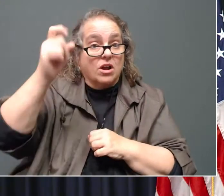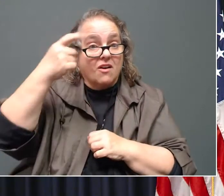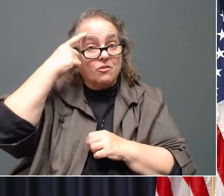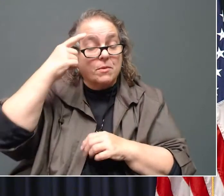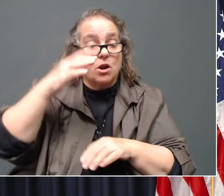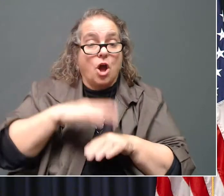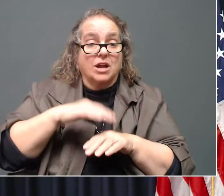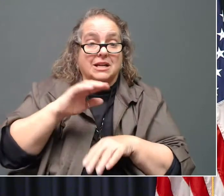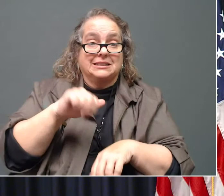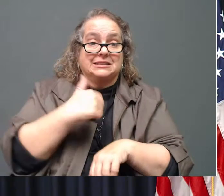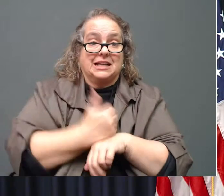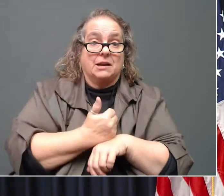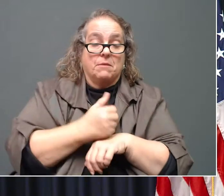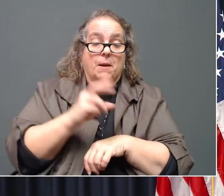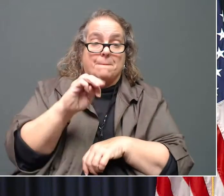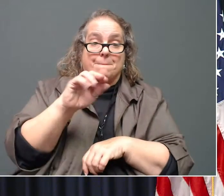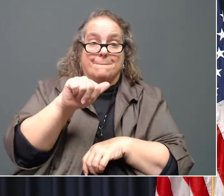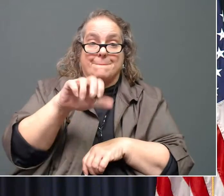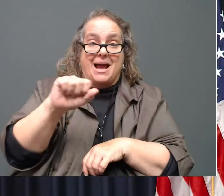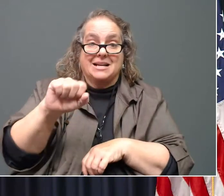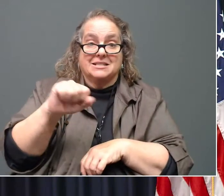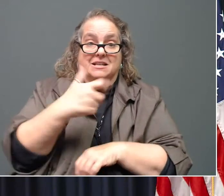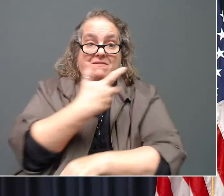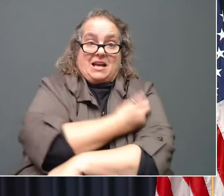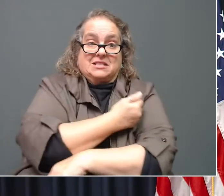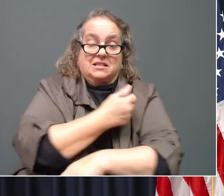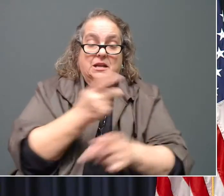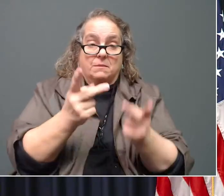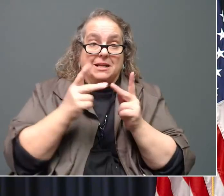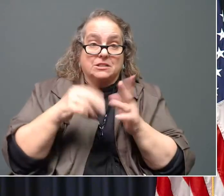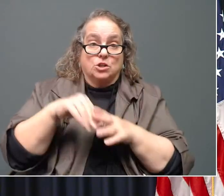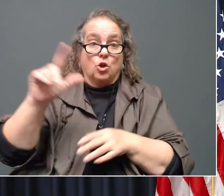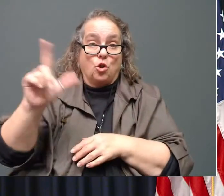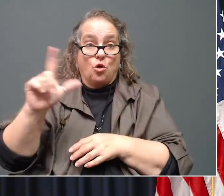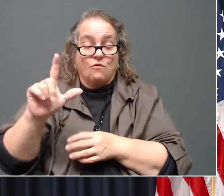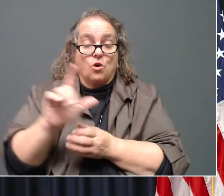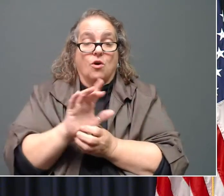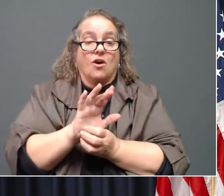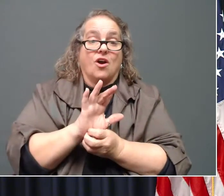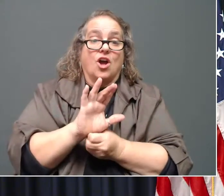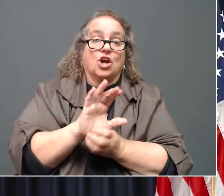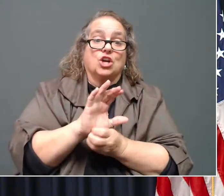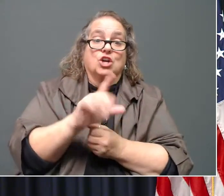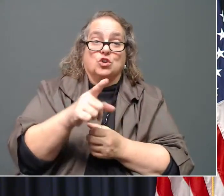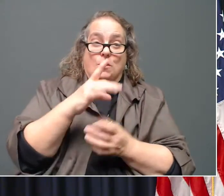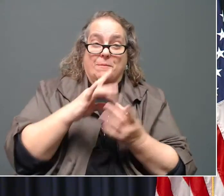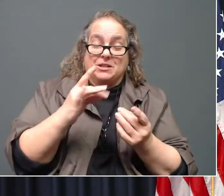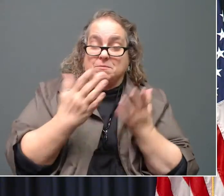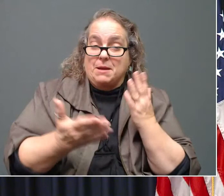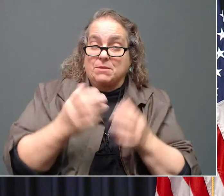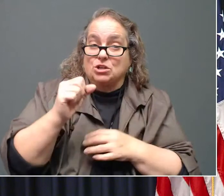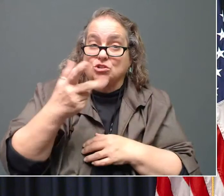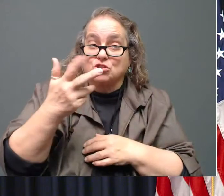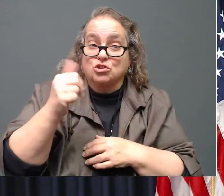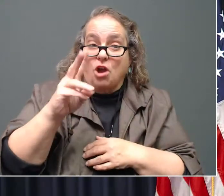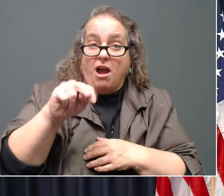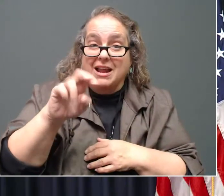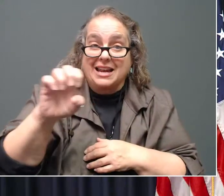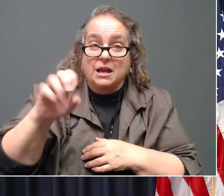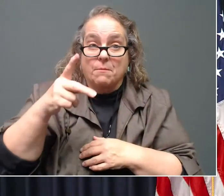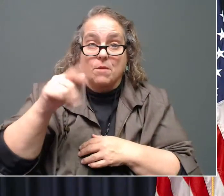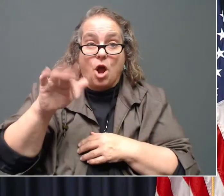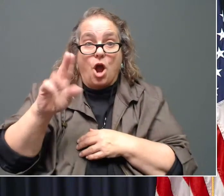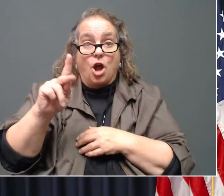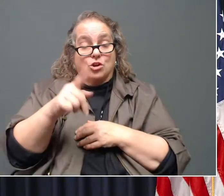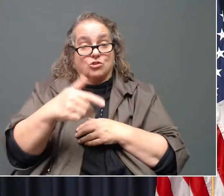mass vaccination site in Louisville, and you mentioned possibly Shawnee Park. Do you have a progress report on that and a timeline